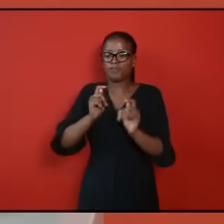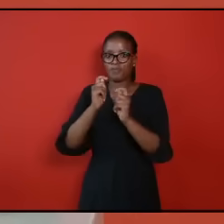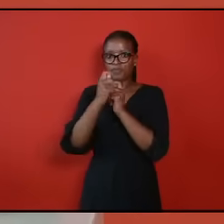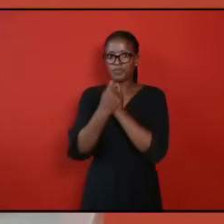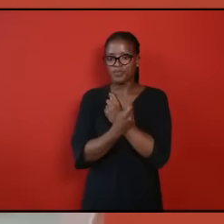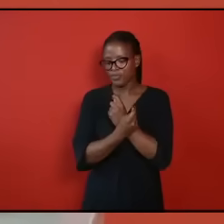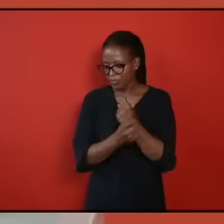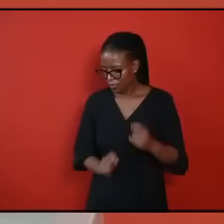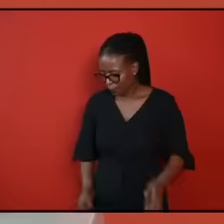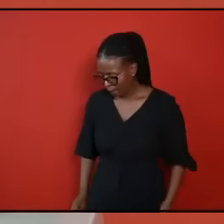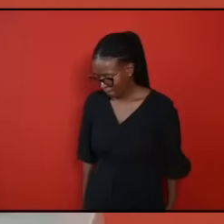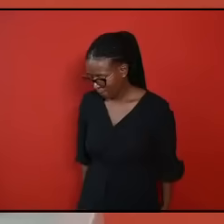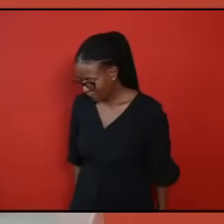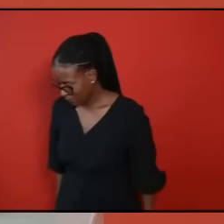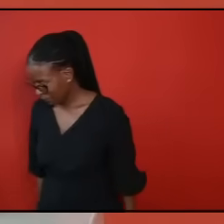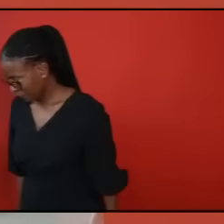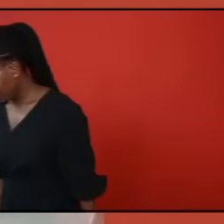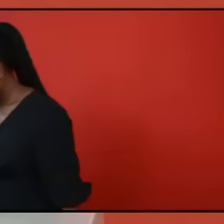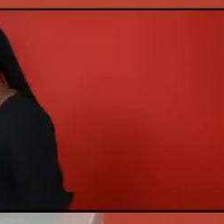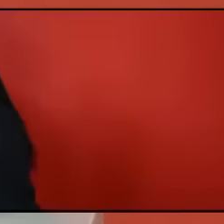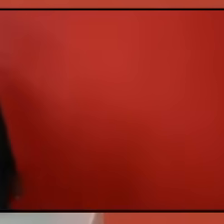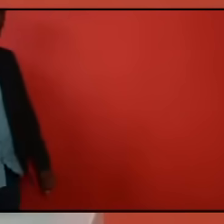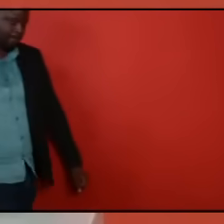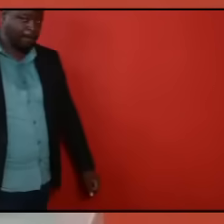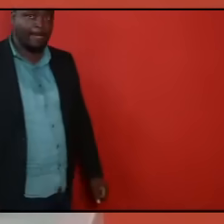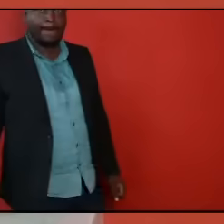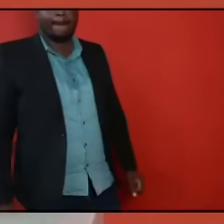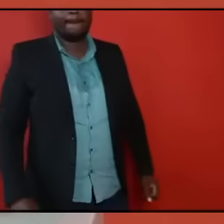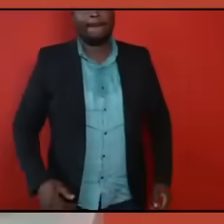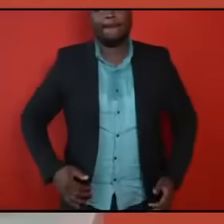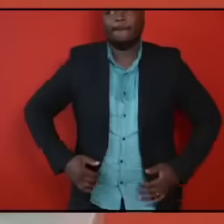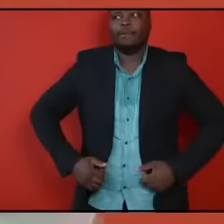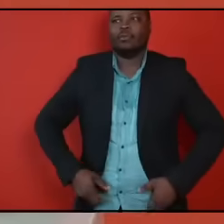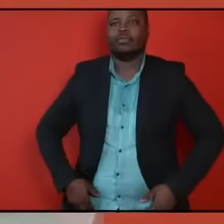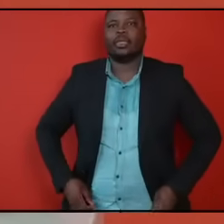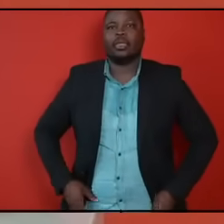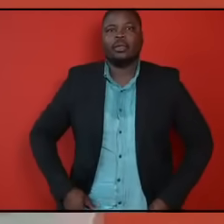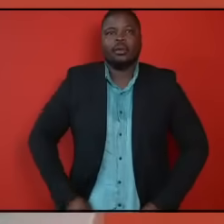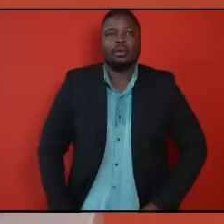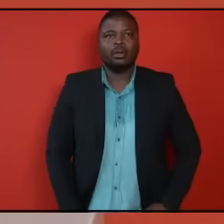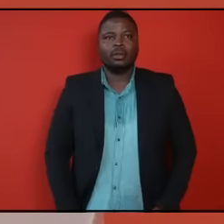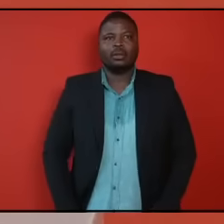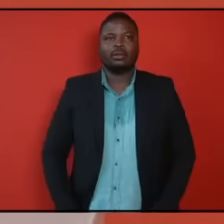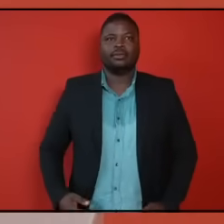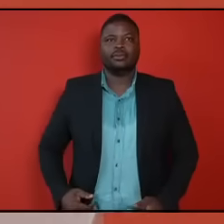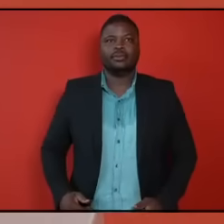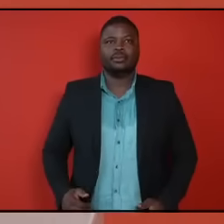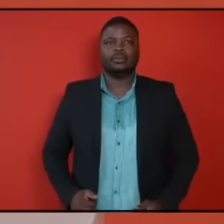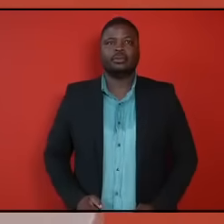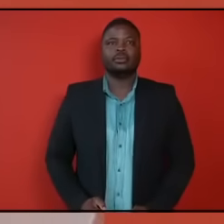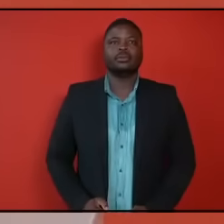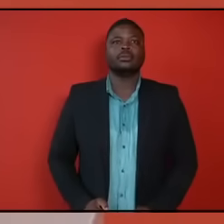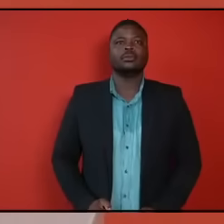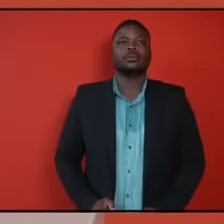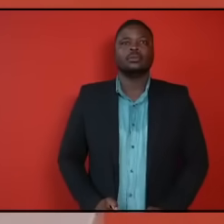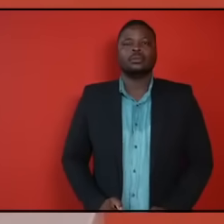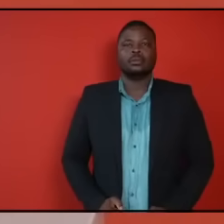the EFF must communicate strongly about the achievements, because when I looked at